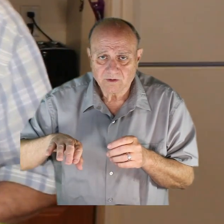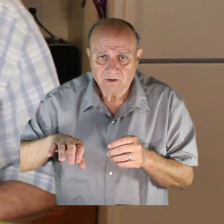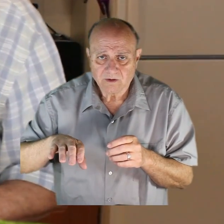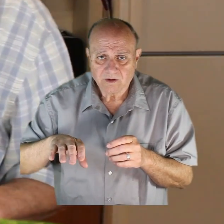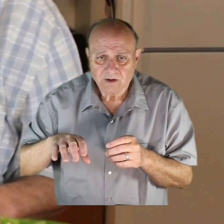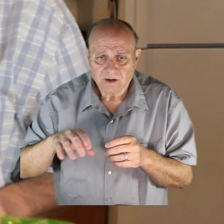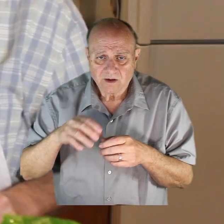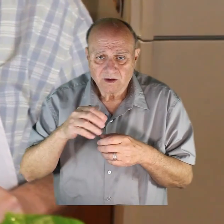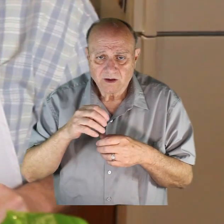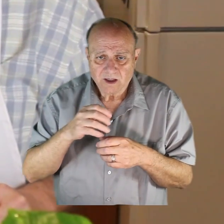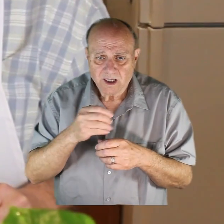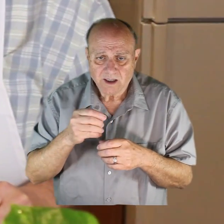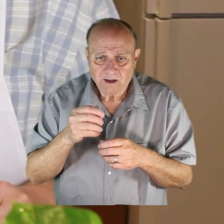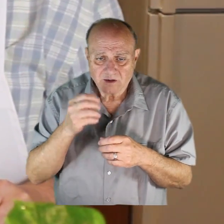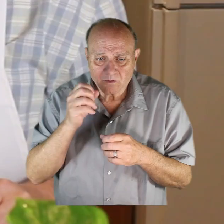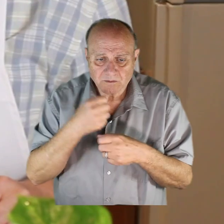it a full meal.